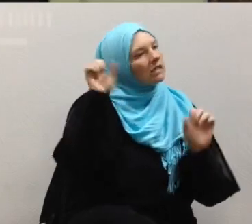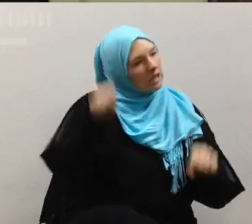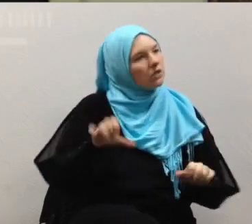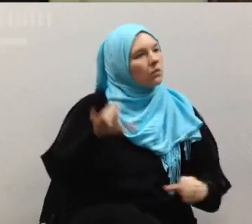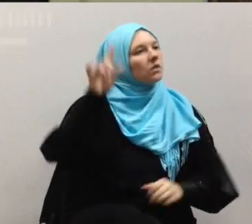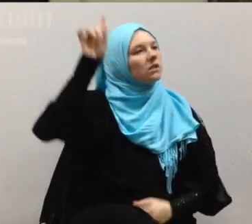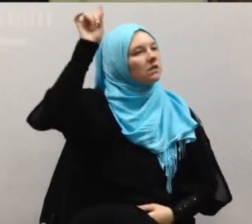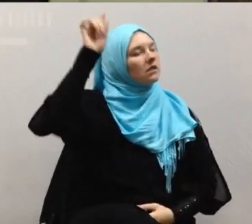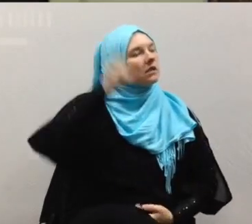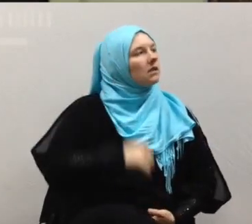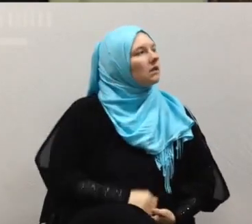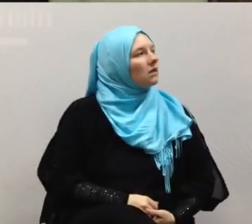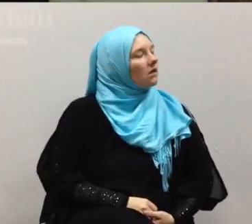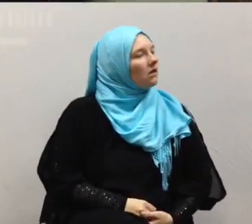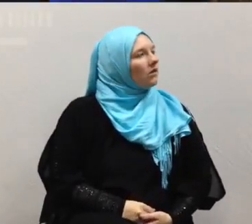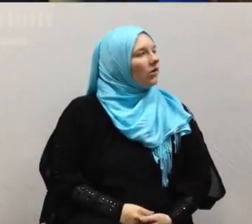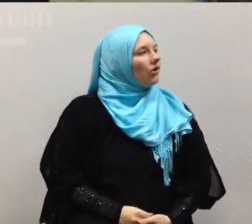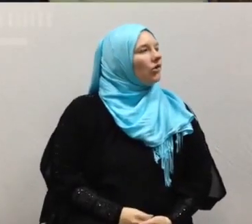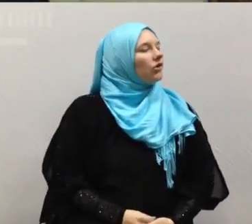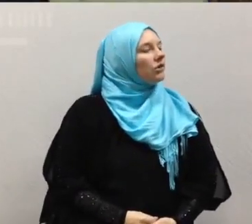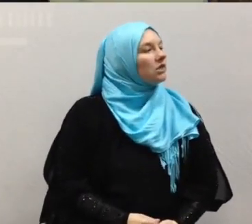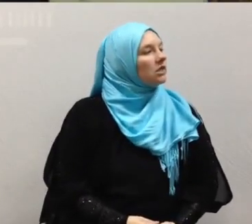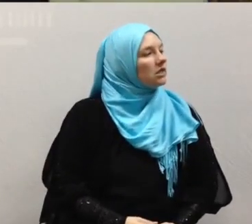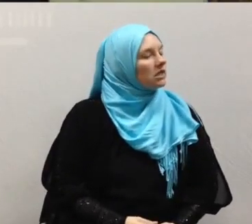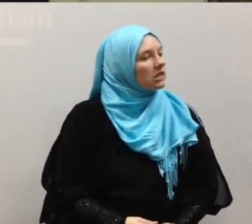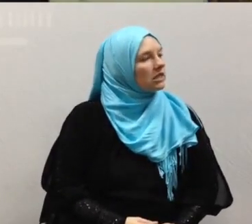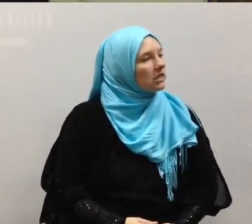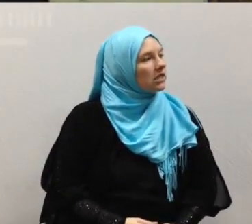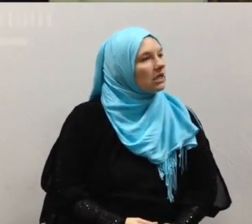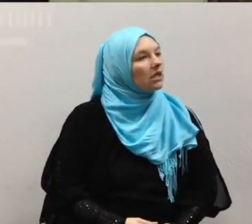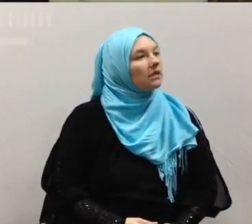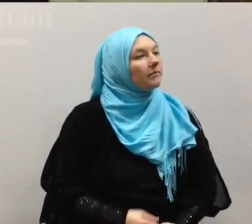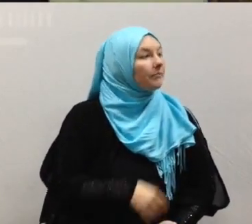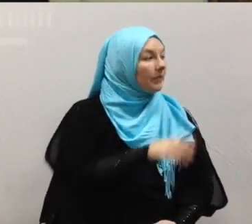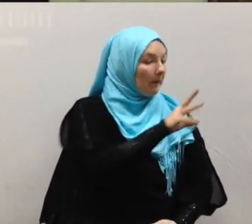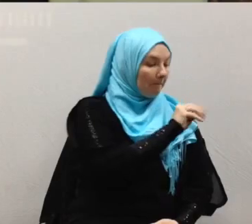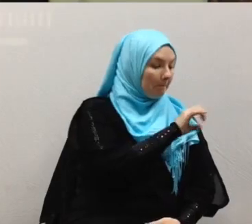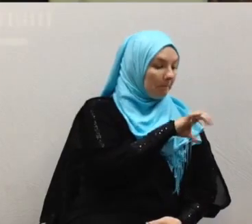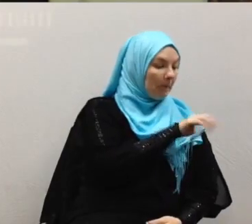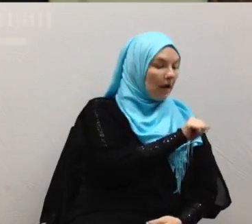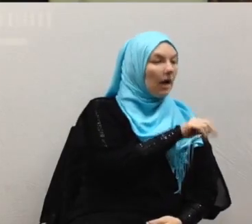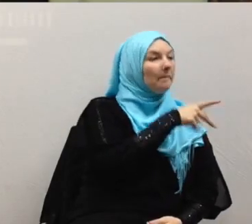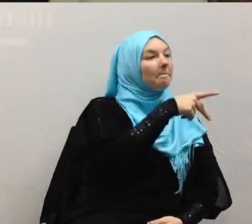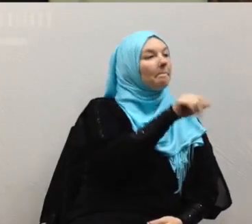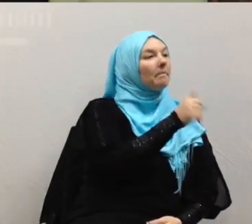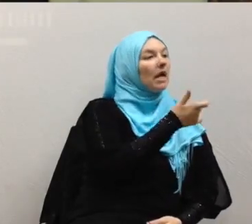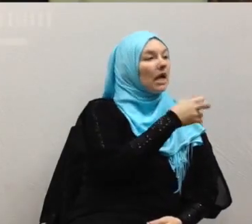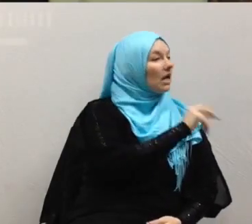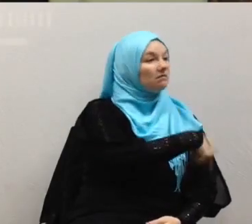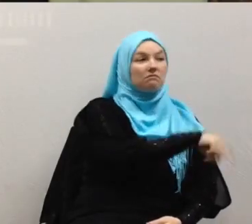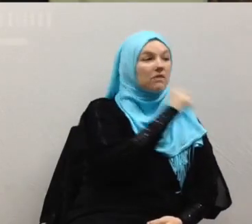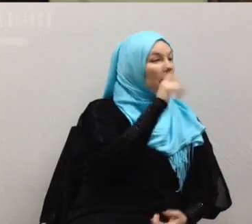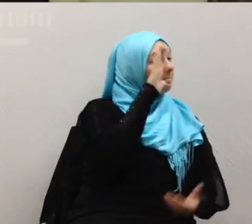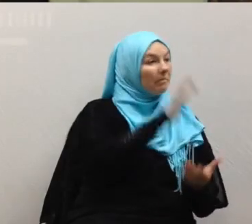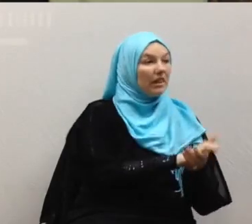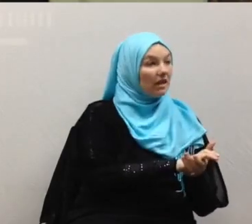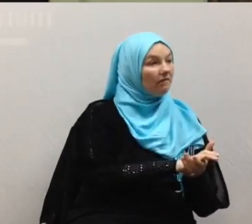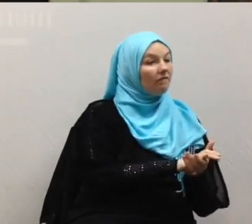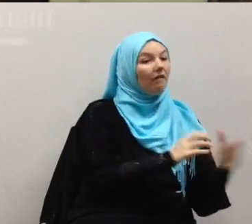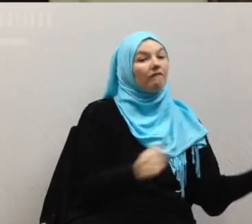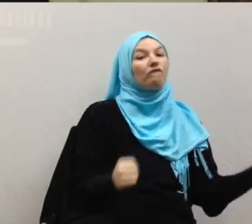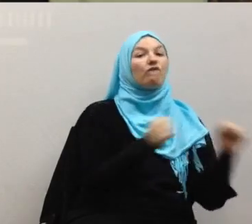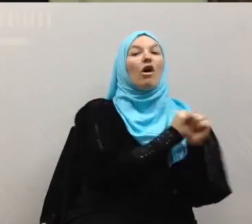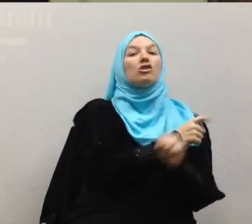And if those Meccans, the pagans of Mecca, who disbelieve, had fought you, they would have turned their